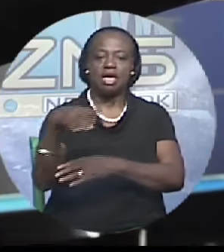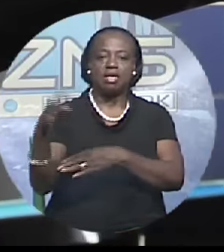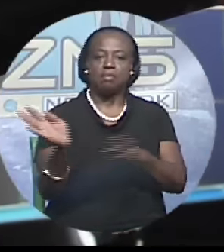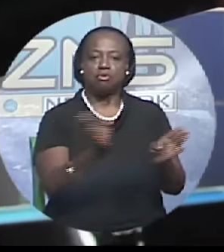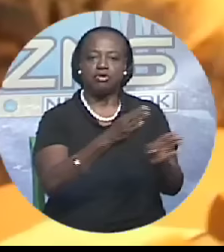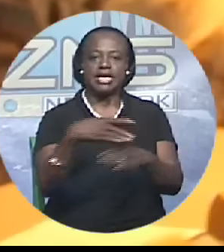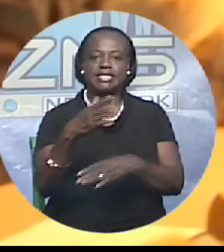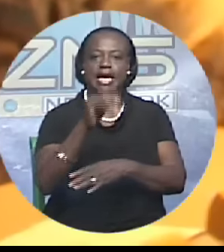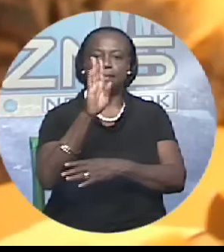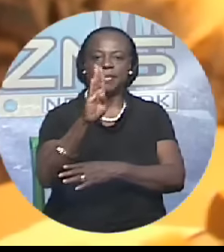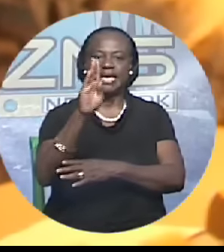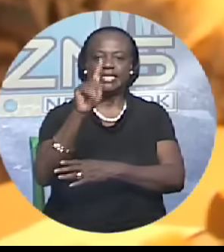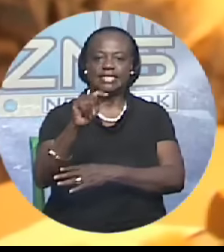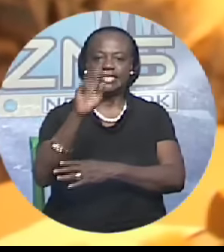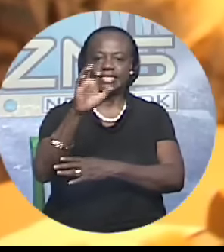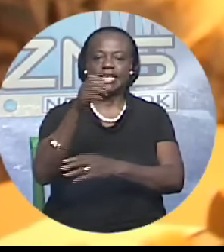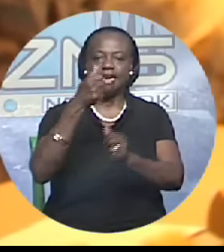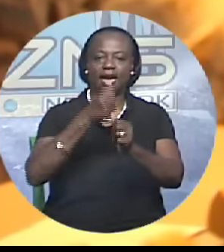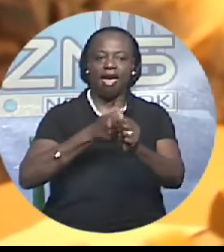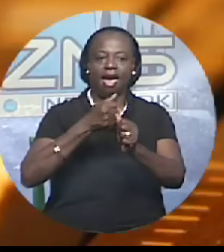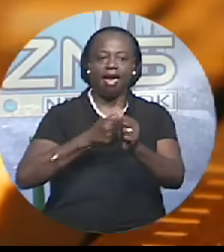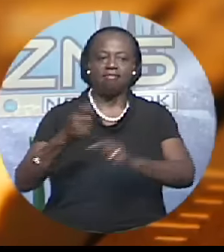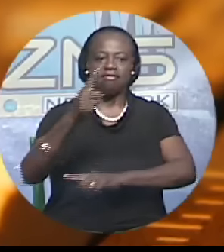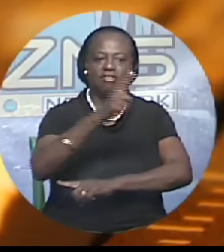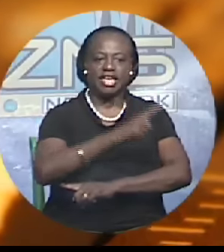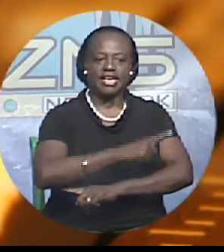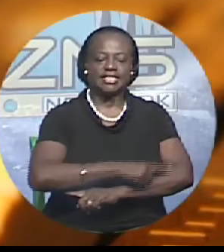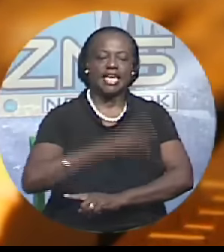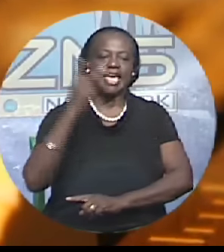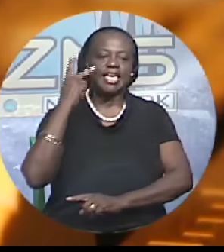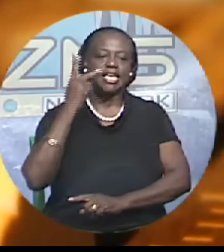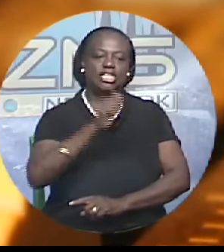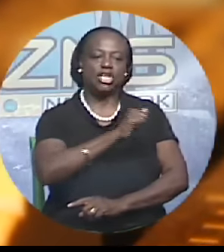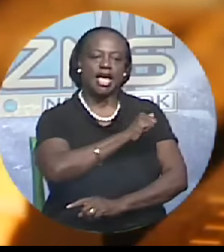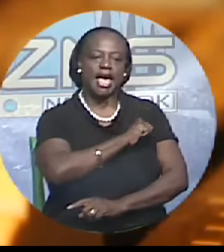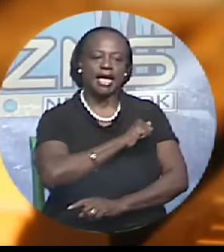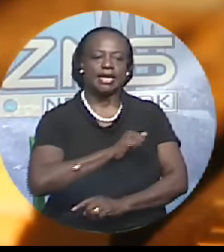BTC every day. Keisha Adderley for the BTC Island Connection.